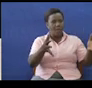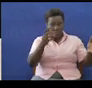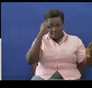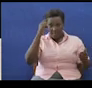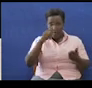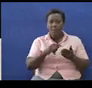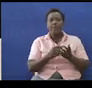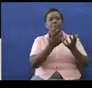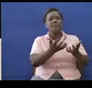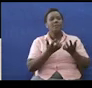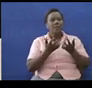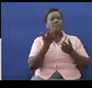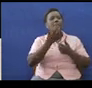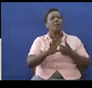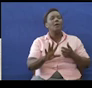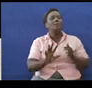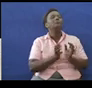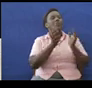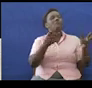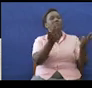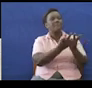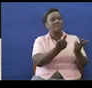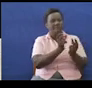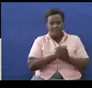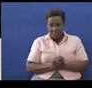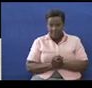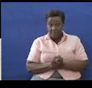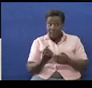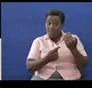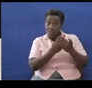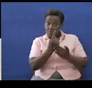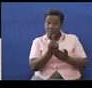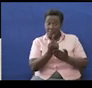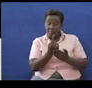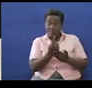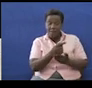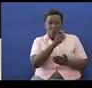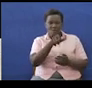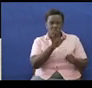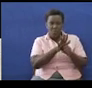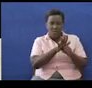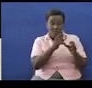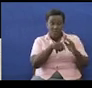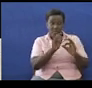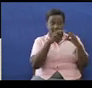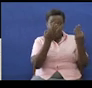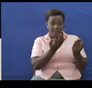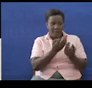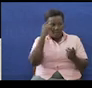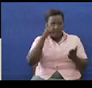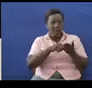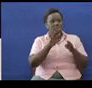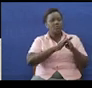you are many, the larger the family, the larger the supply of water. Because if you are many in the house, it means